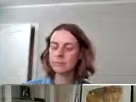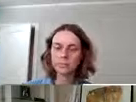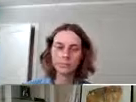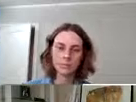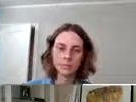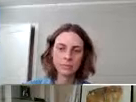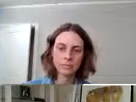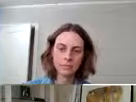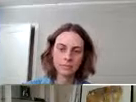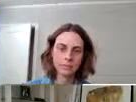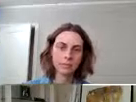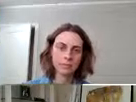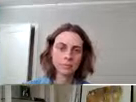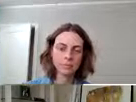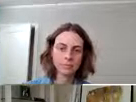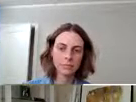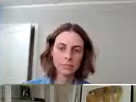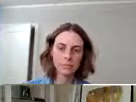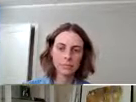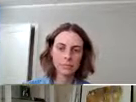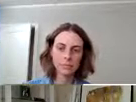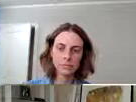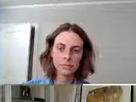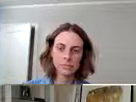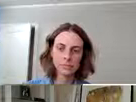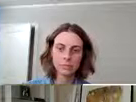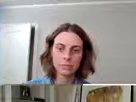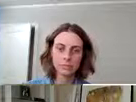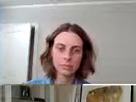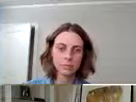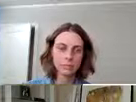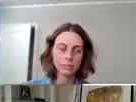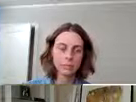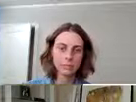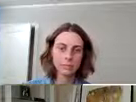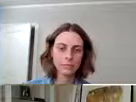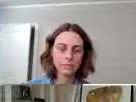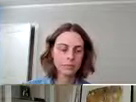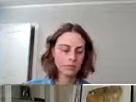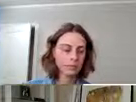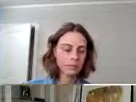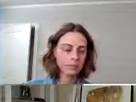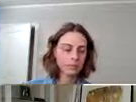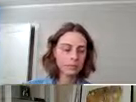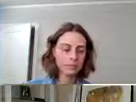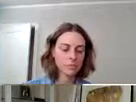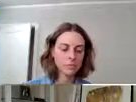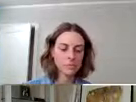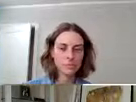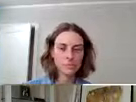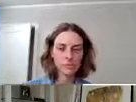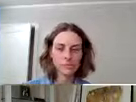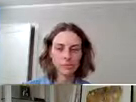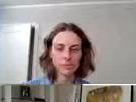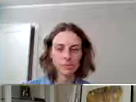600-acre safari park established in 1967, where visitors can view zebras, giraffes, and lions, along with many